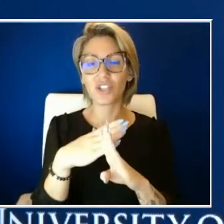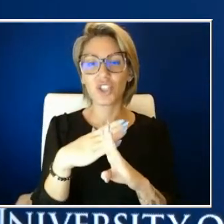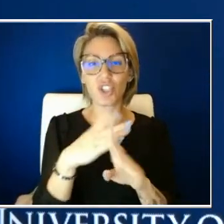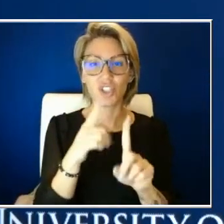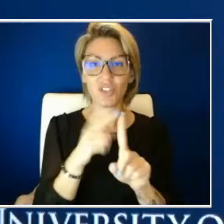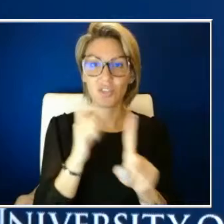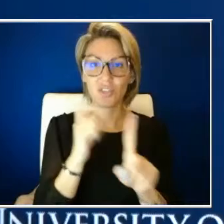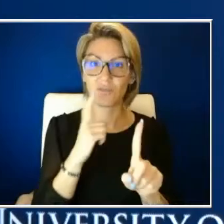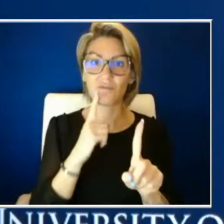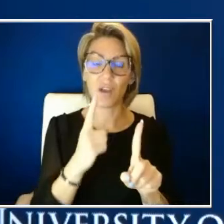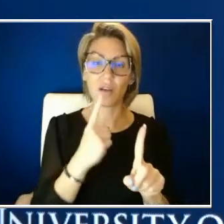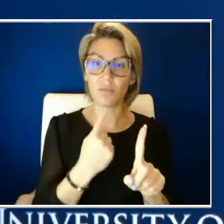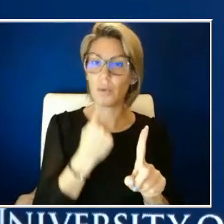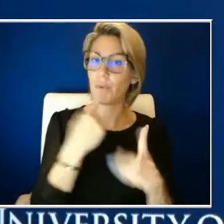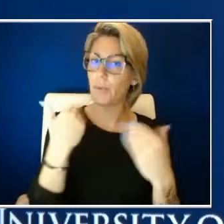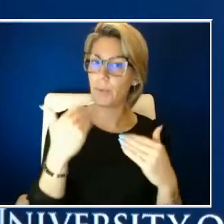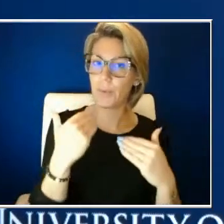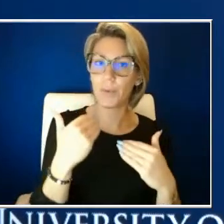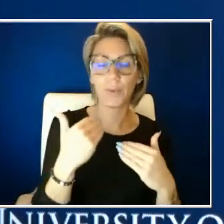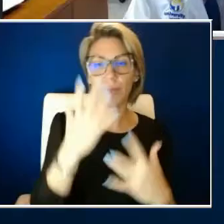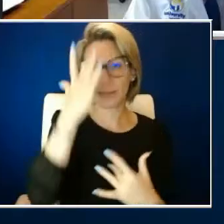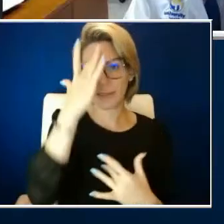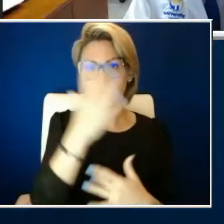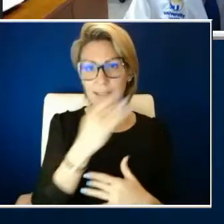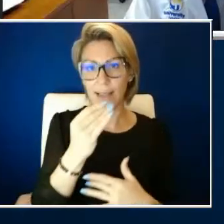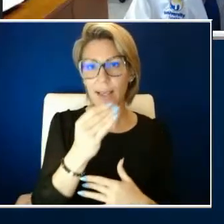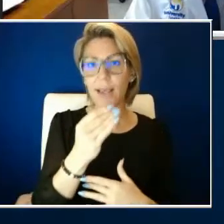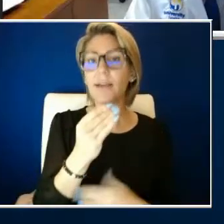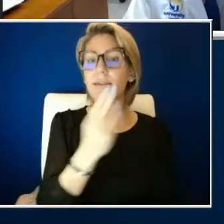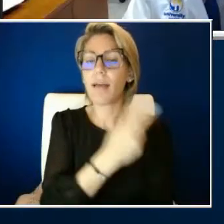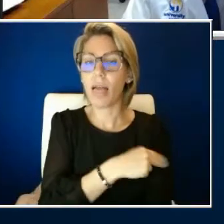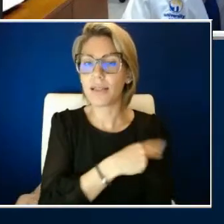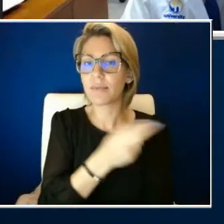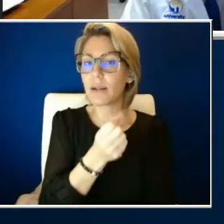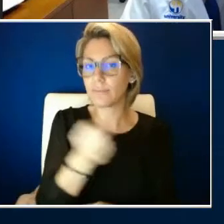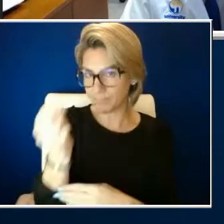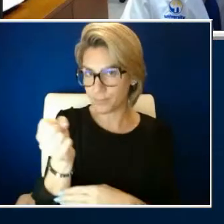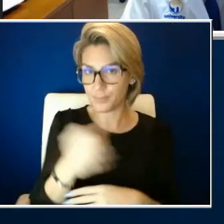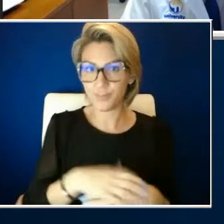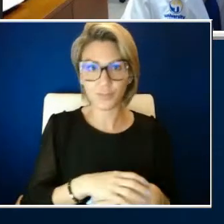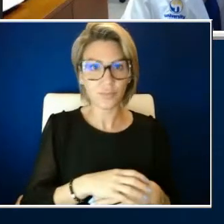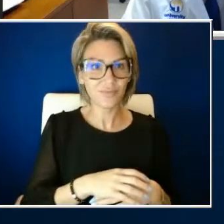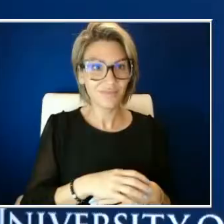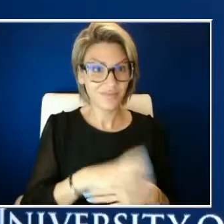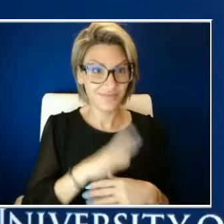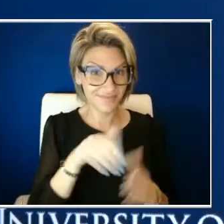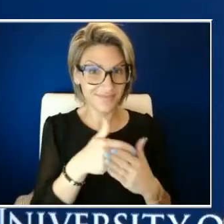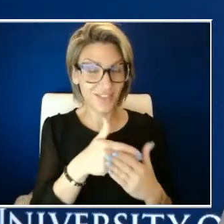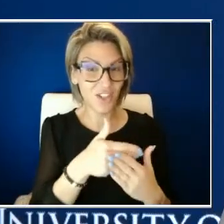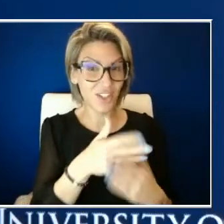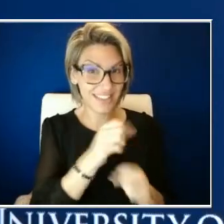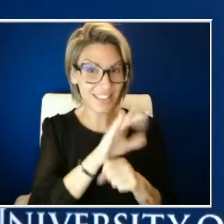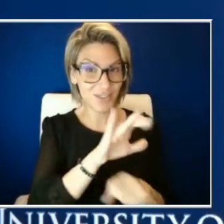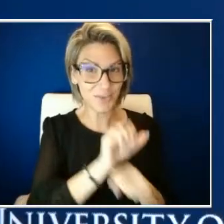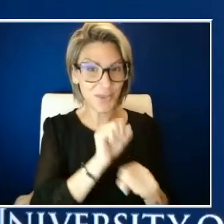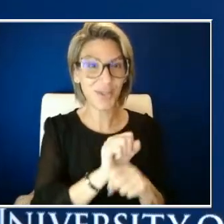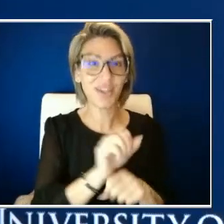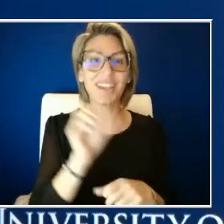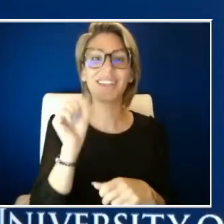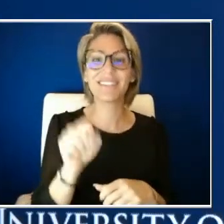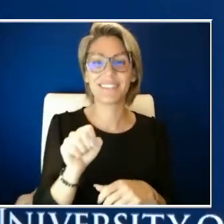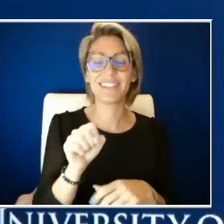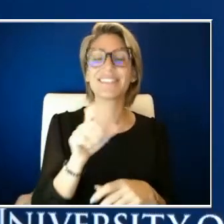and hospitalization, even for those at risk. So you can get all the vaccines at once this year? Absolutely. You are able to get those